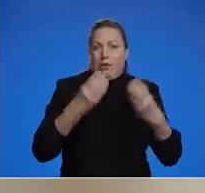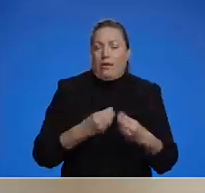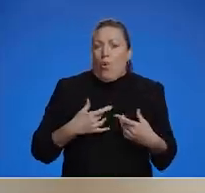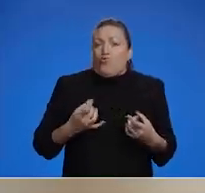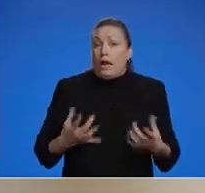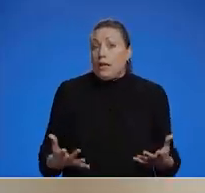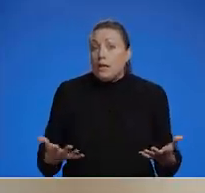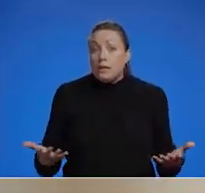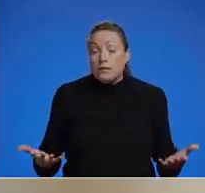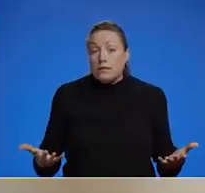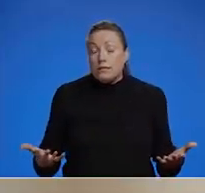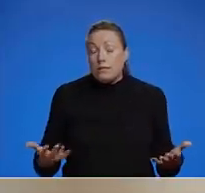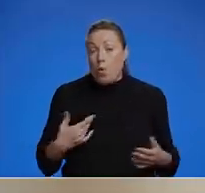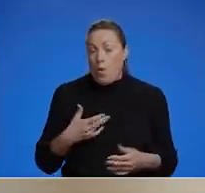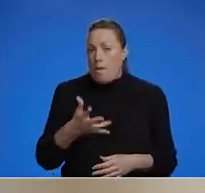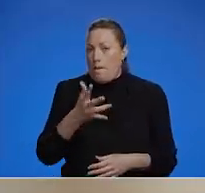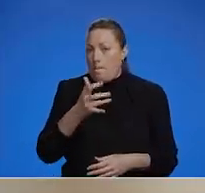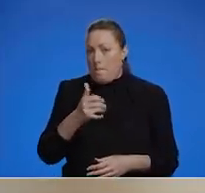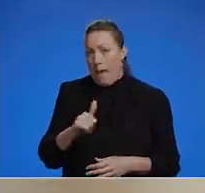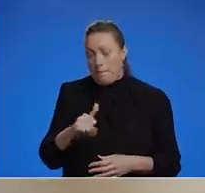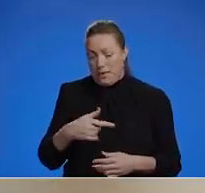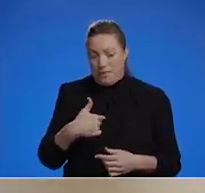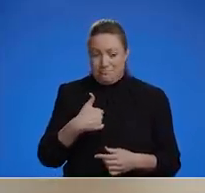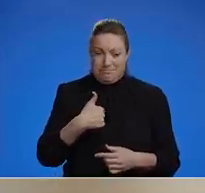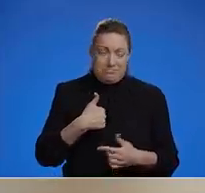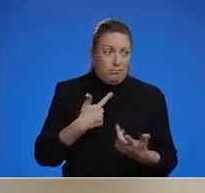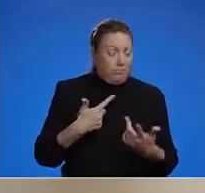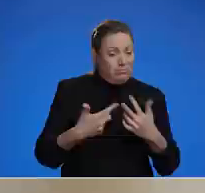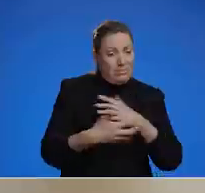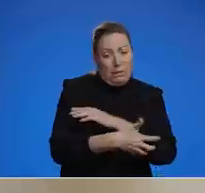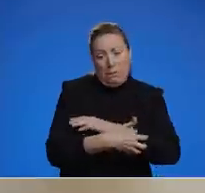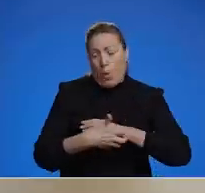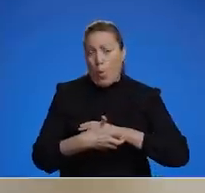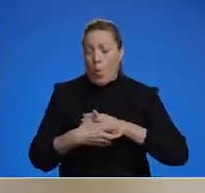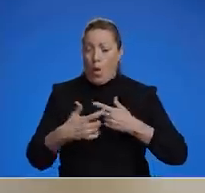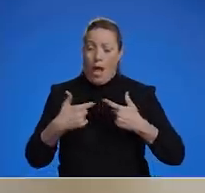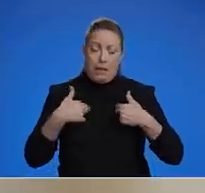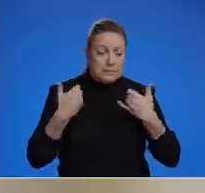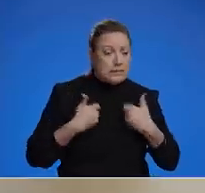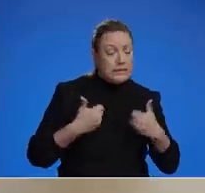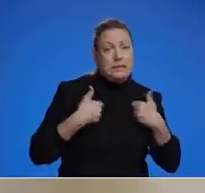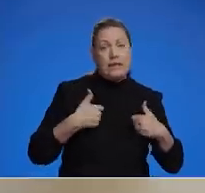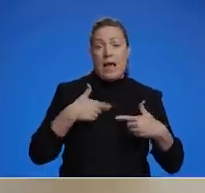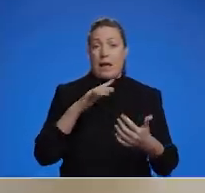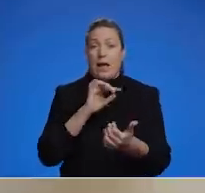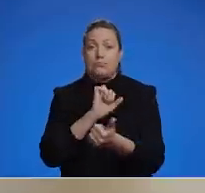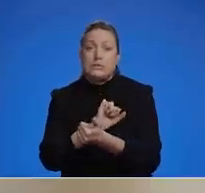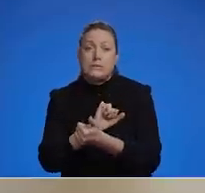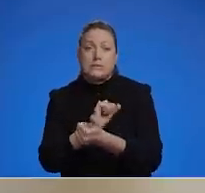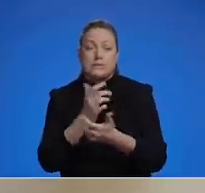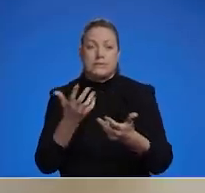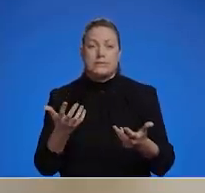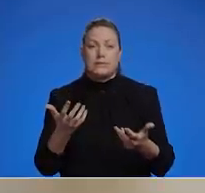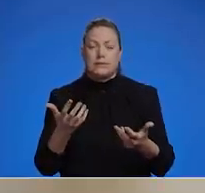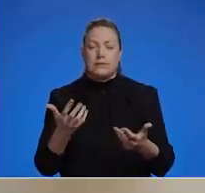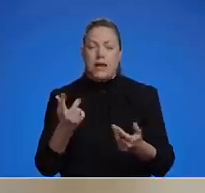of celibacy. Or we may say, I'm in dire straits. I am poor. I'm sick. I'm